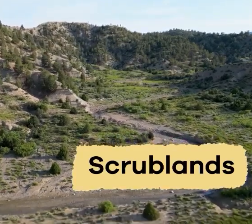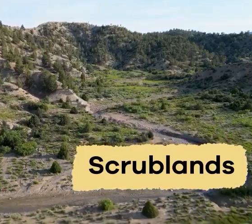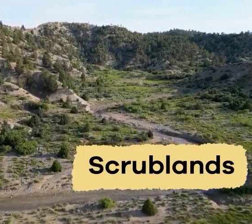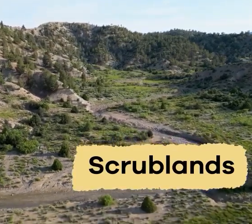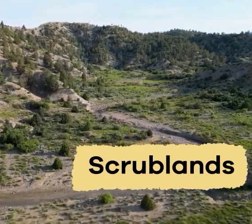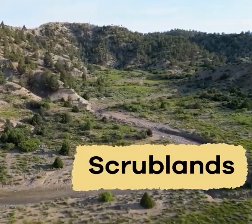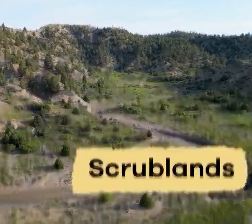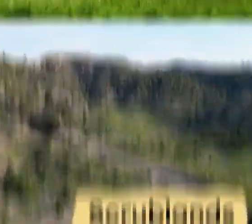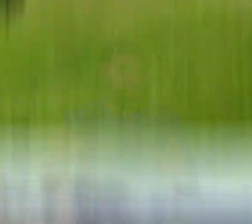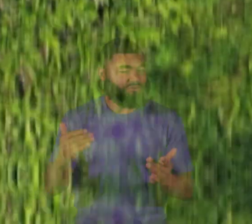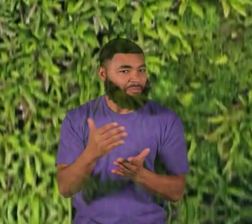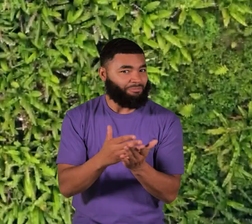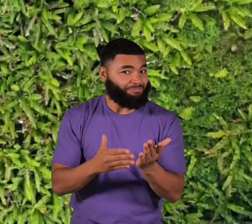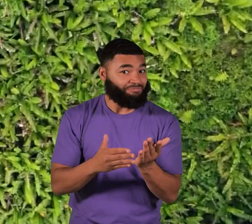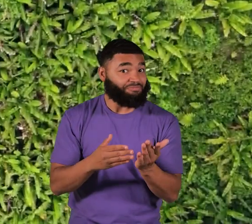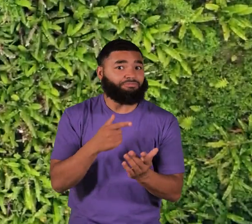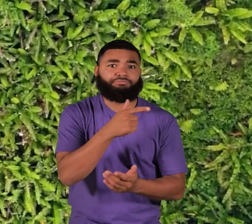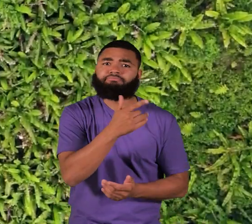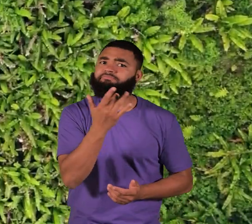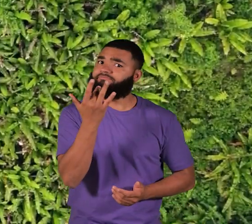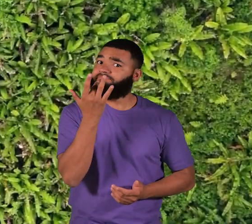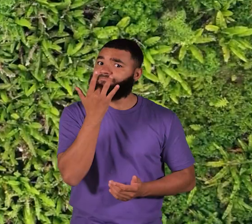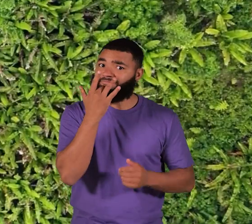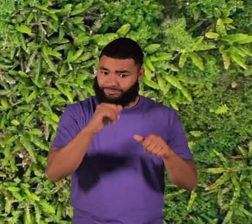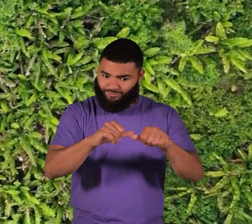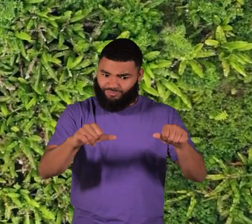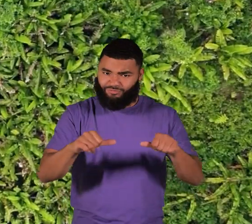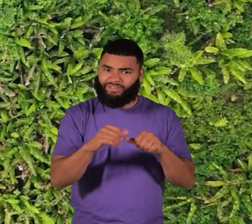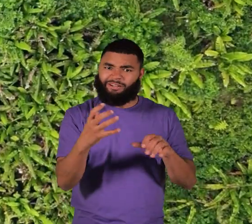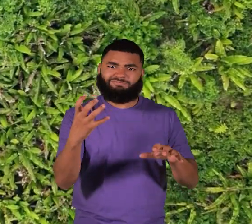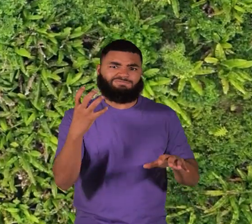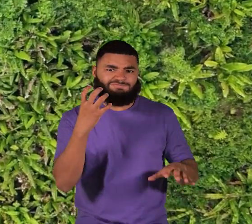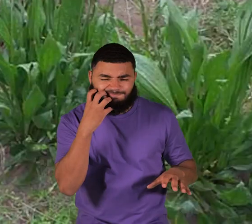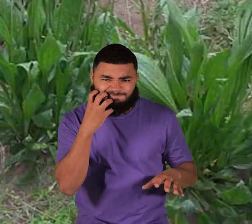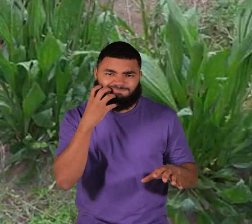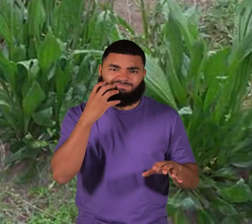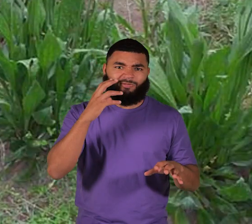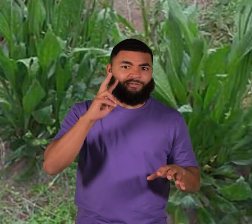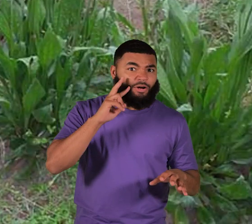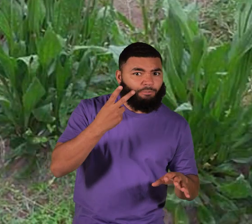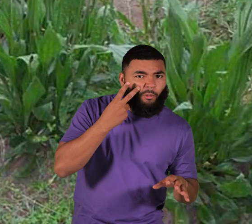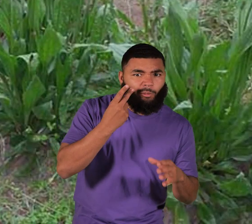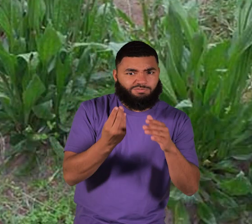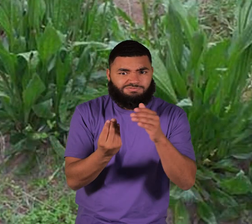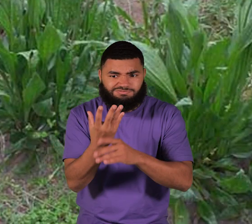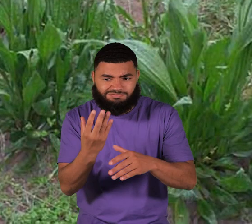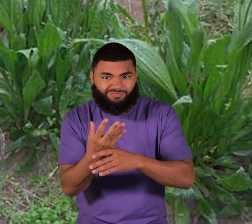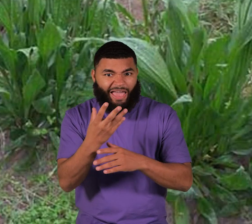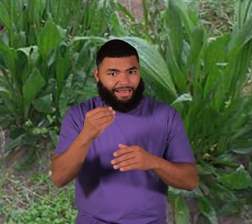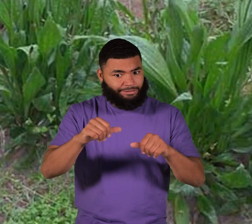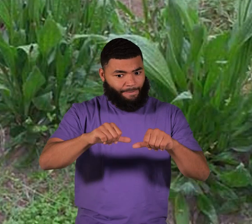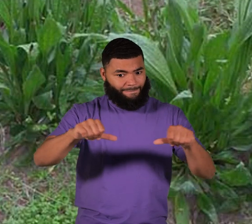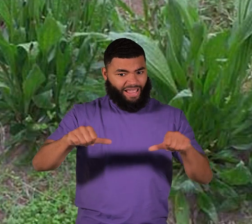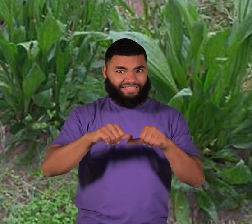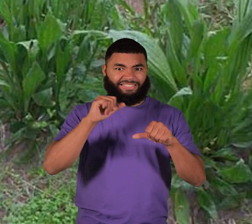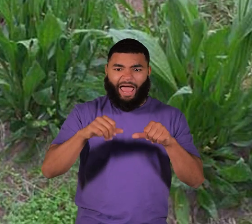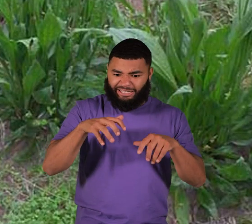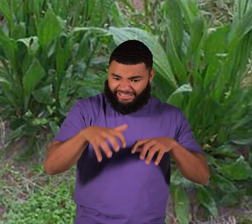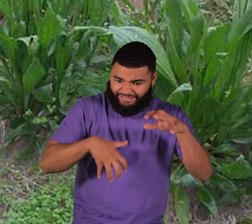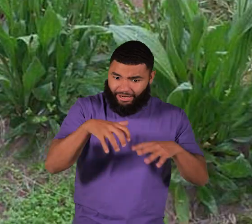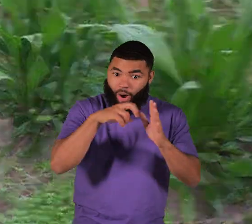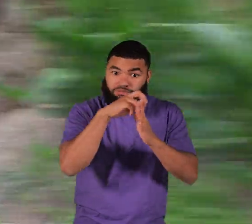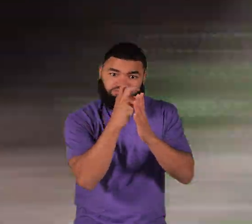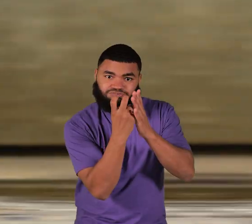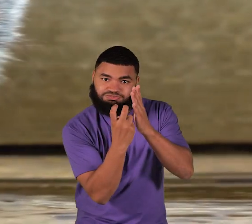and scrub lands. They prefer areas with thick vegetation and plenty of space to dig burrows, which serve as their